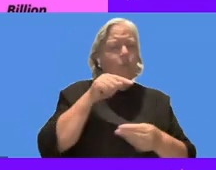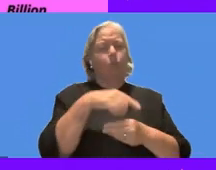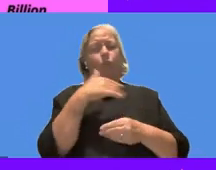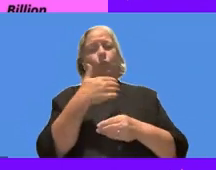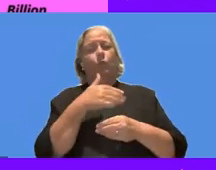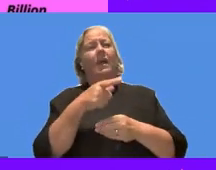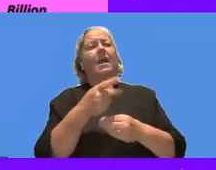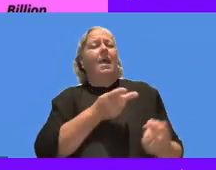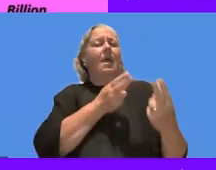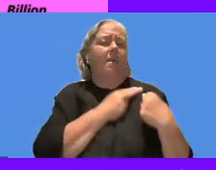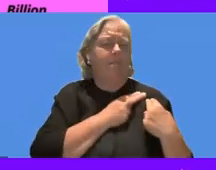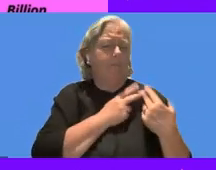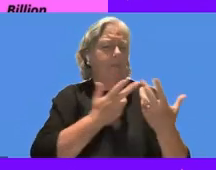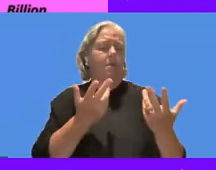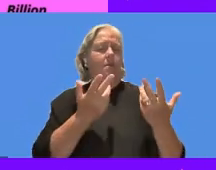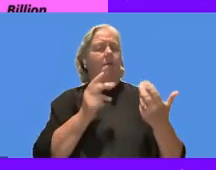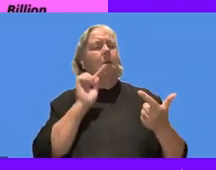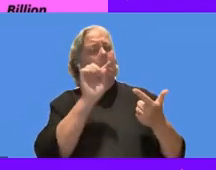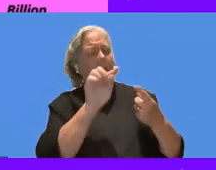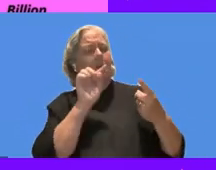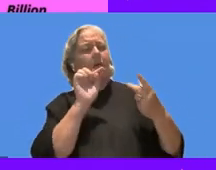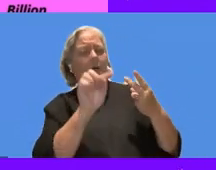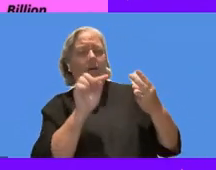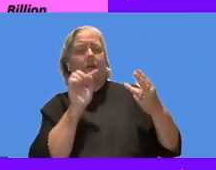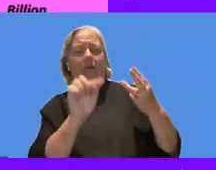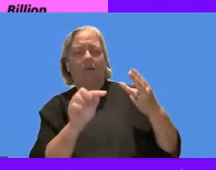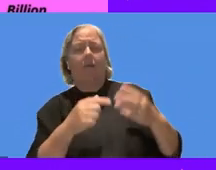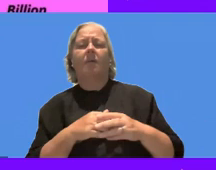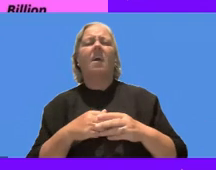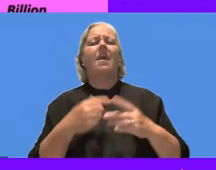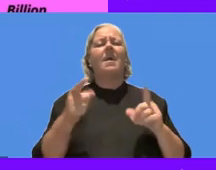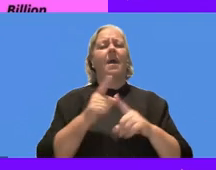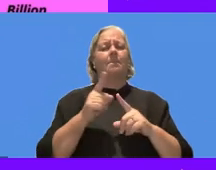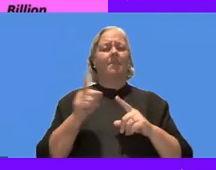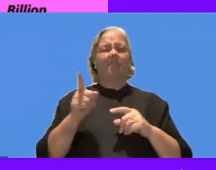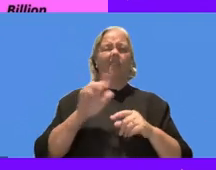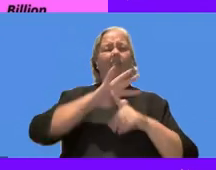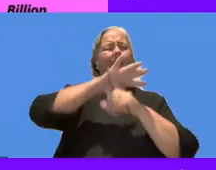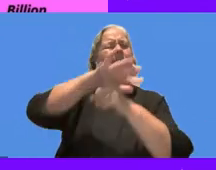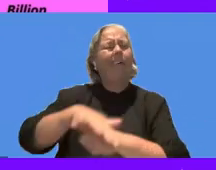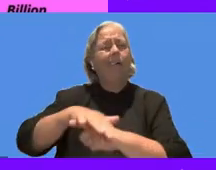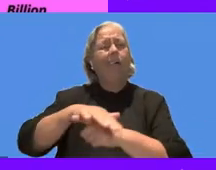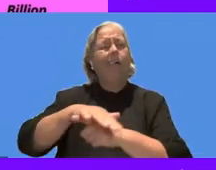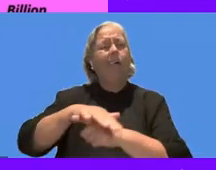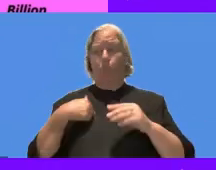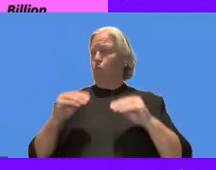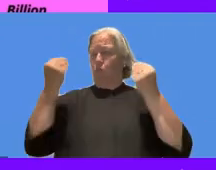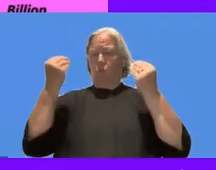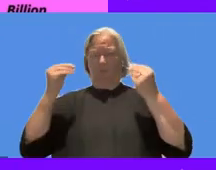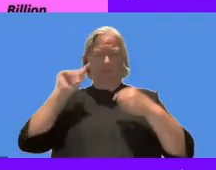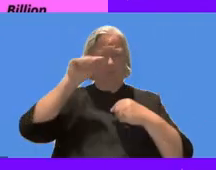And then actually also a lot of talk about anti-oppression. You know, what does it mean to come into this space, to be safe, to